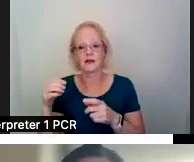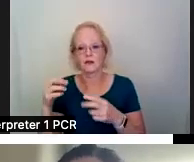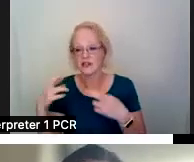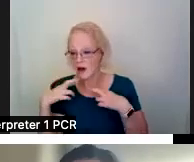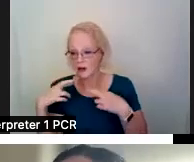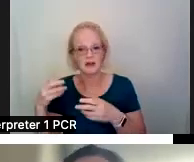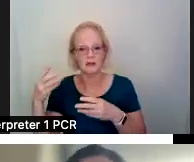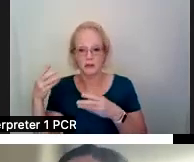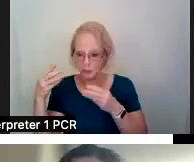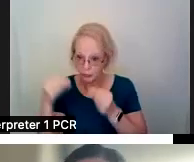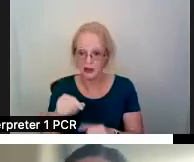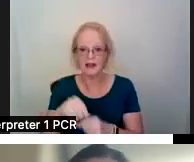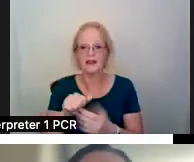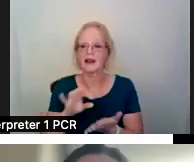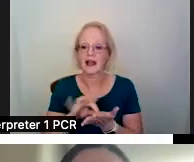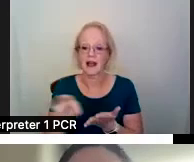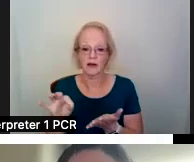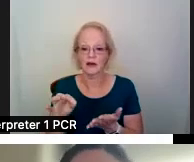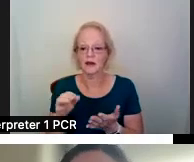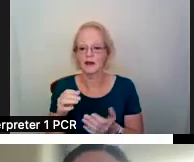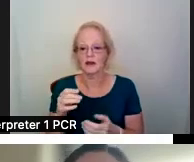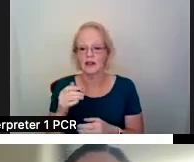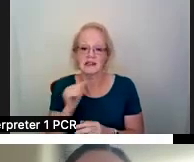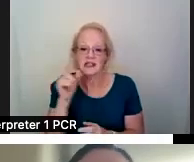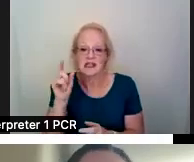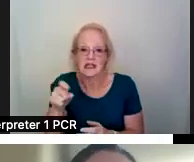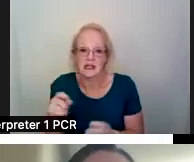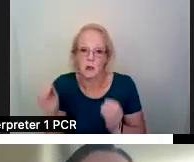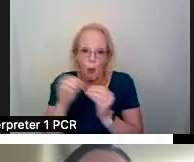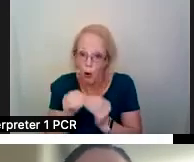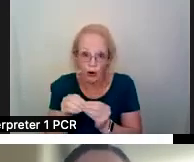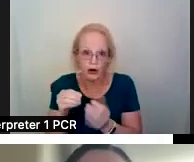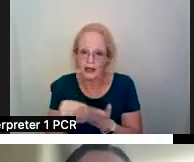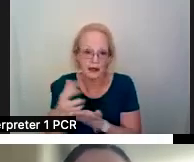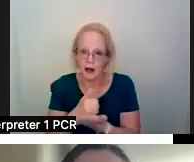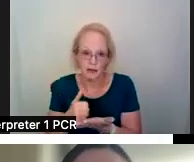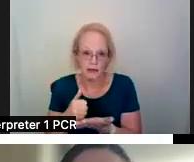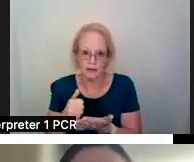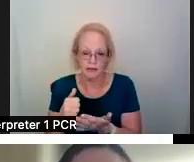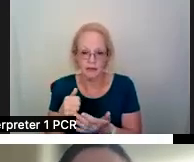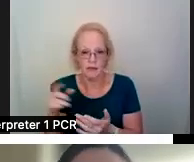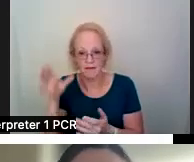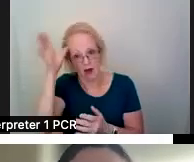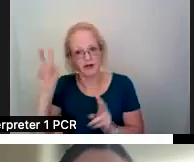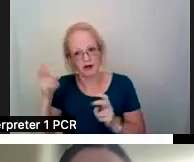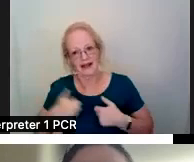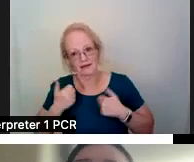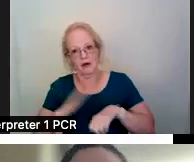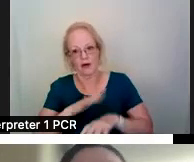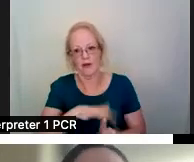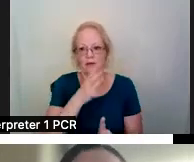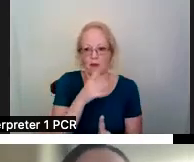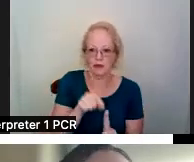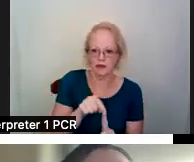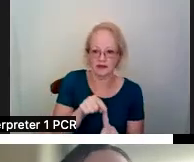has to take them. He doesn't need more income than he gets from my mother's defined benefit pension.